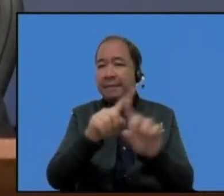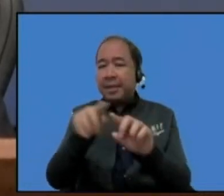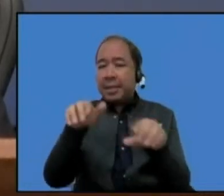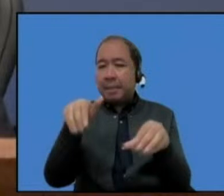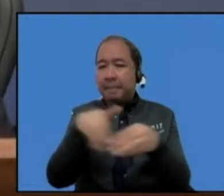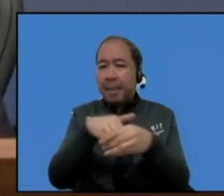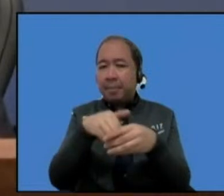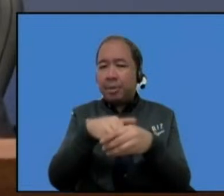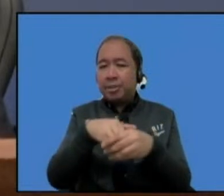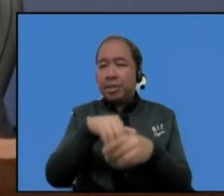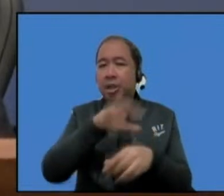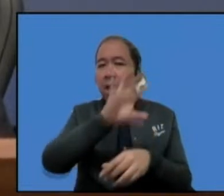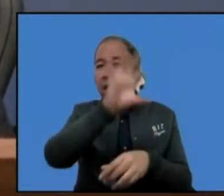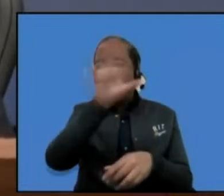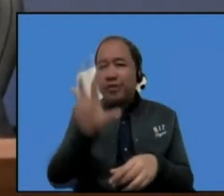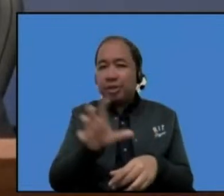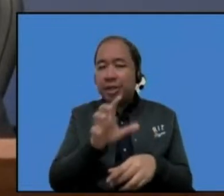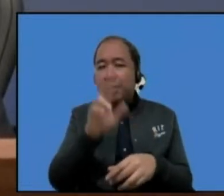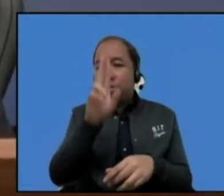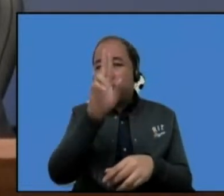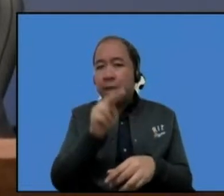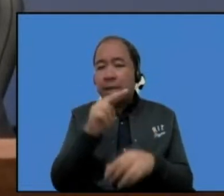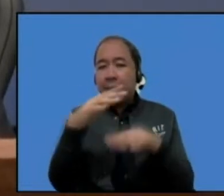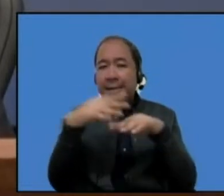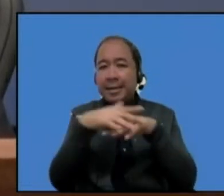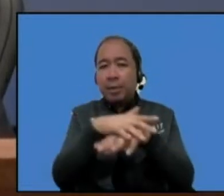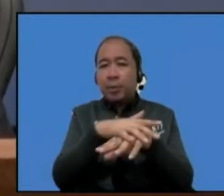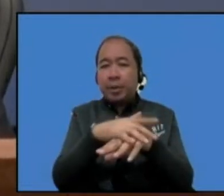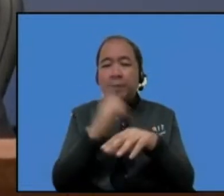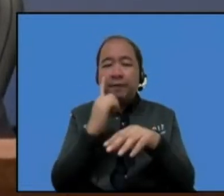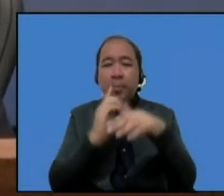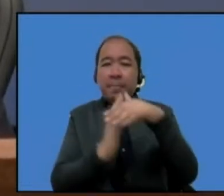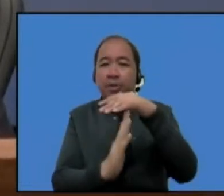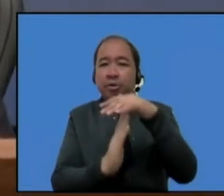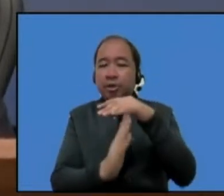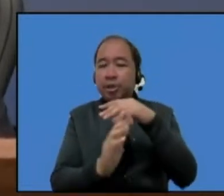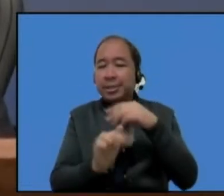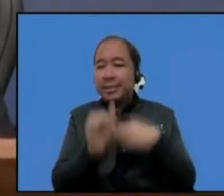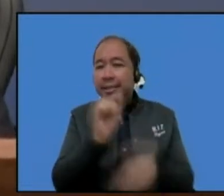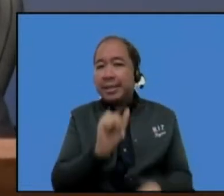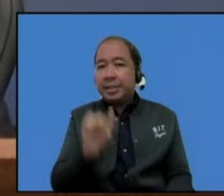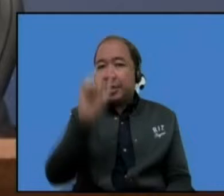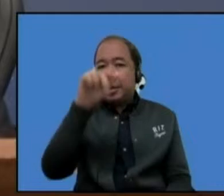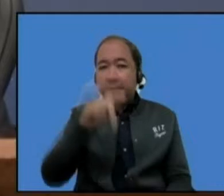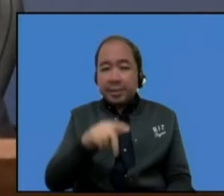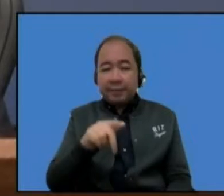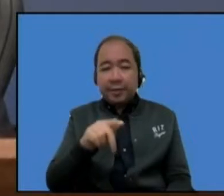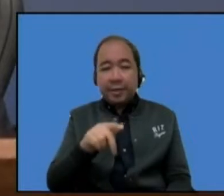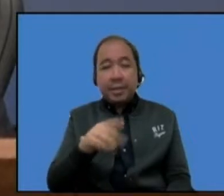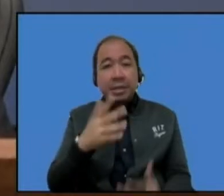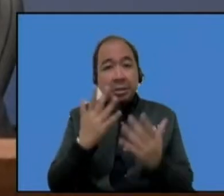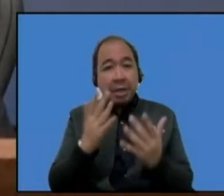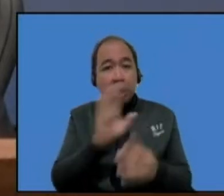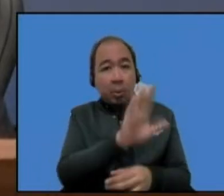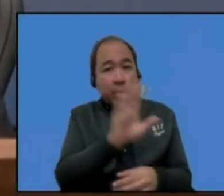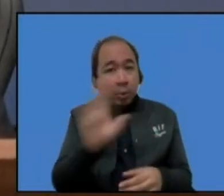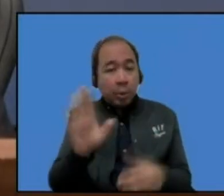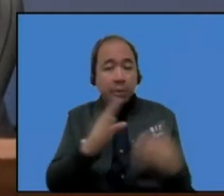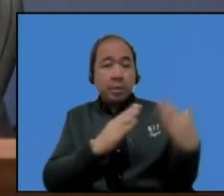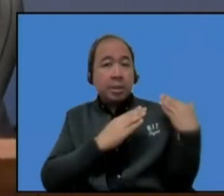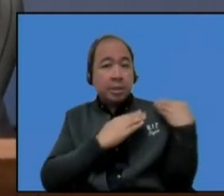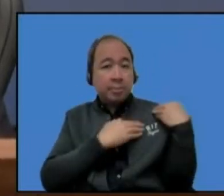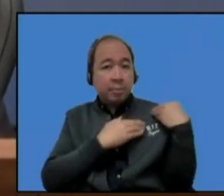Regional United Nations Network on Migration for Asia and the Pacific within their respective mandate